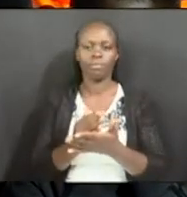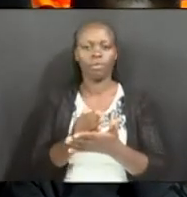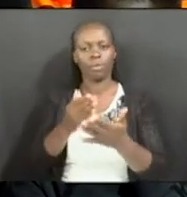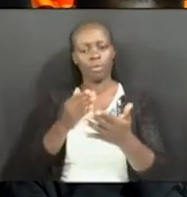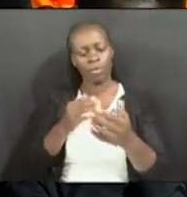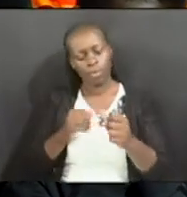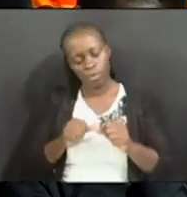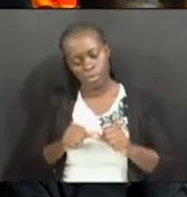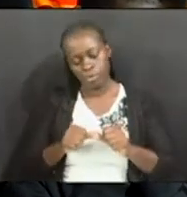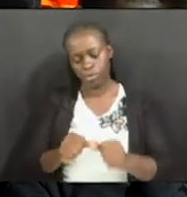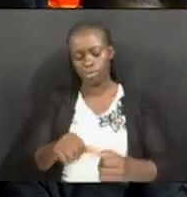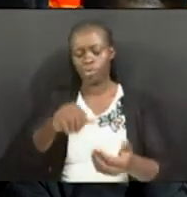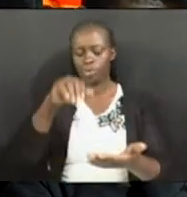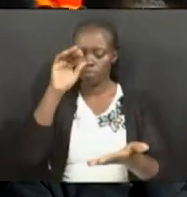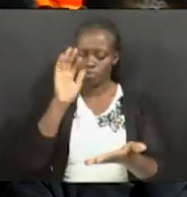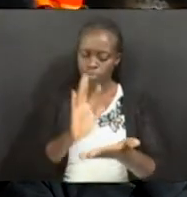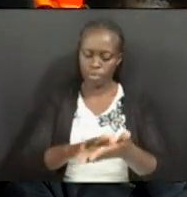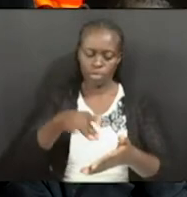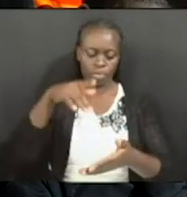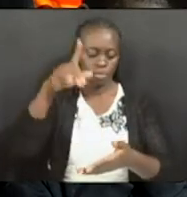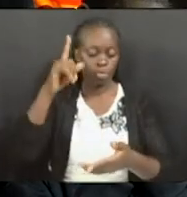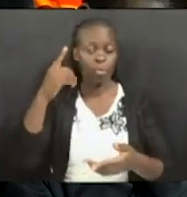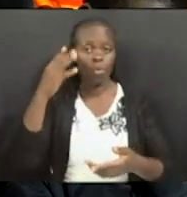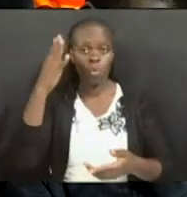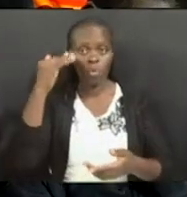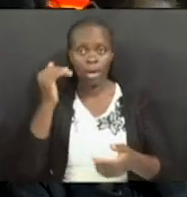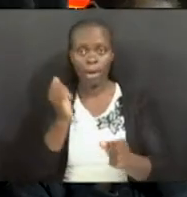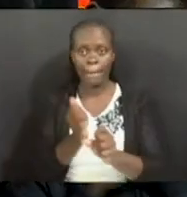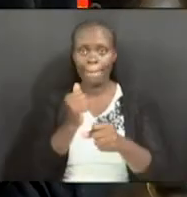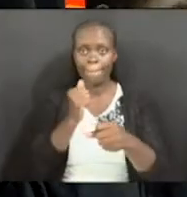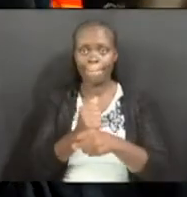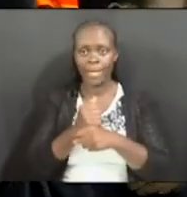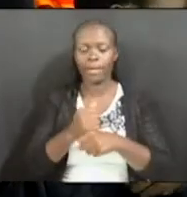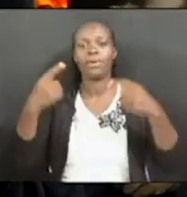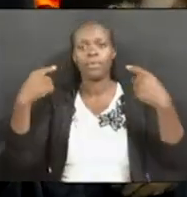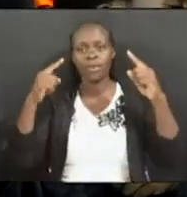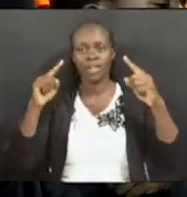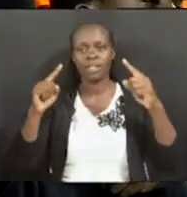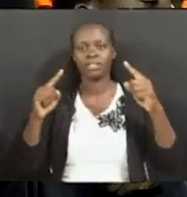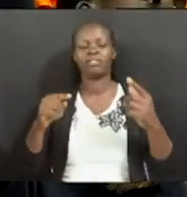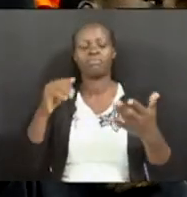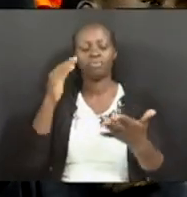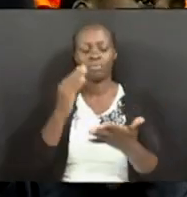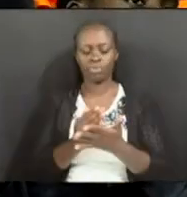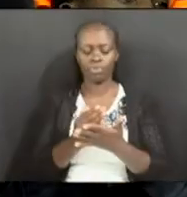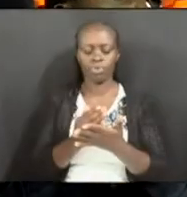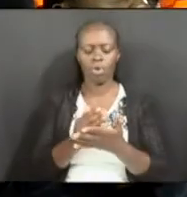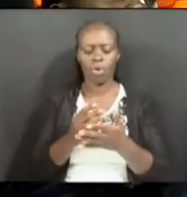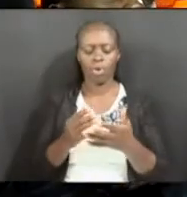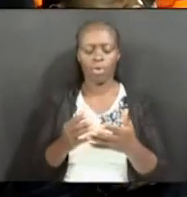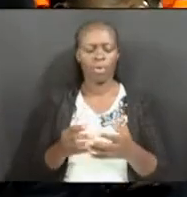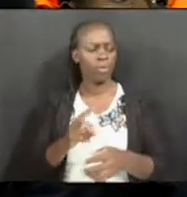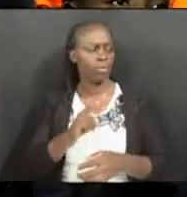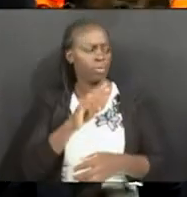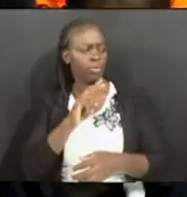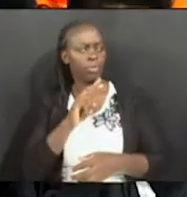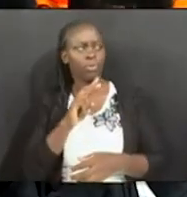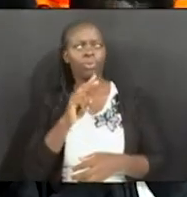many champions that you're going to make out of us following the hearing of this word. Behold, your children stand